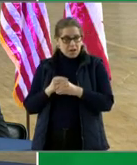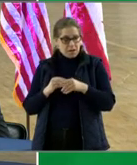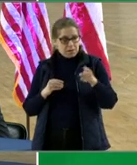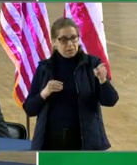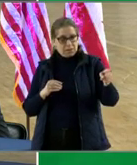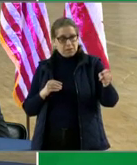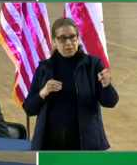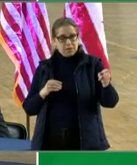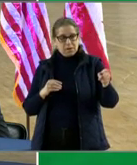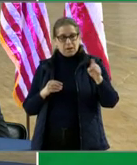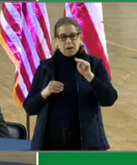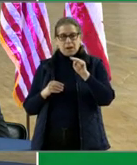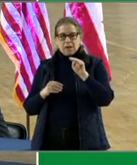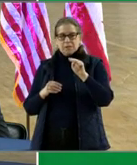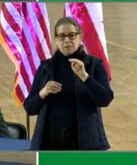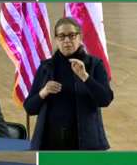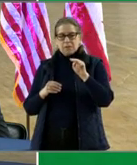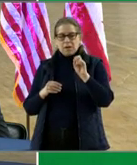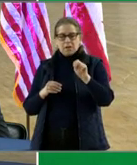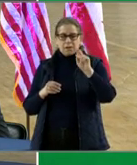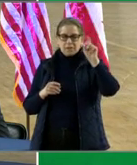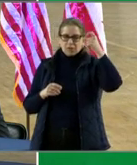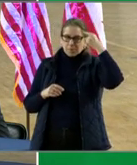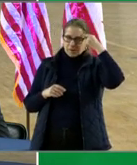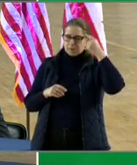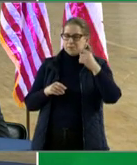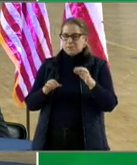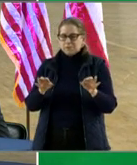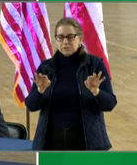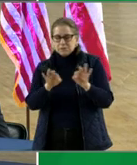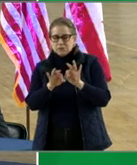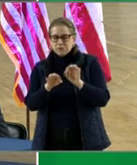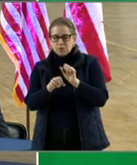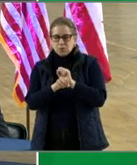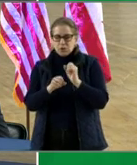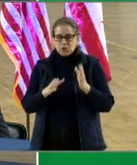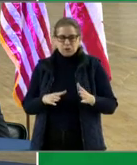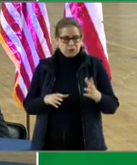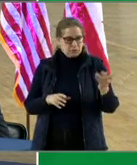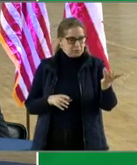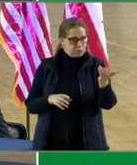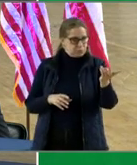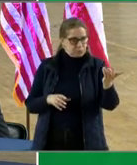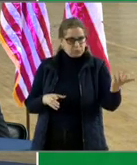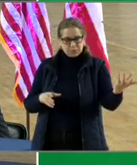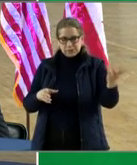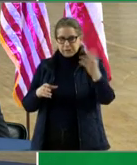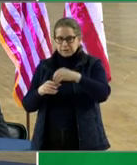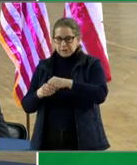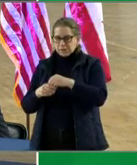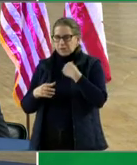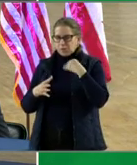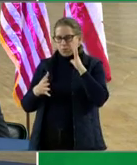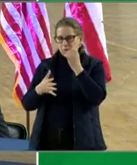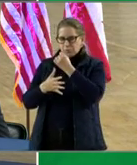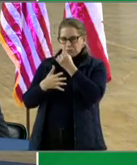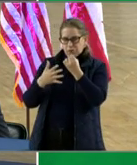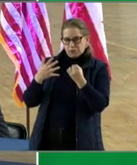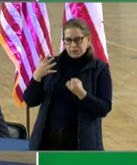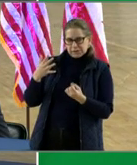non-government essential personnel, could be fit onto that list and how we could help prioritize that.